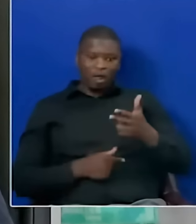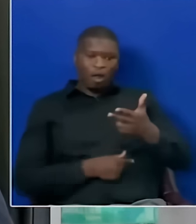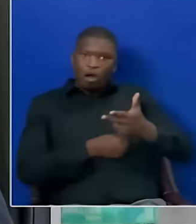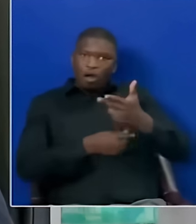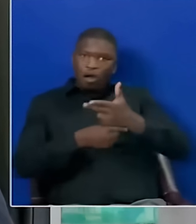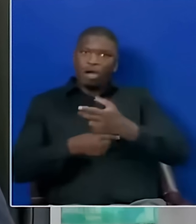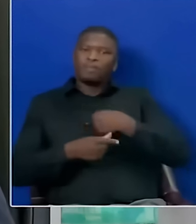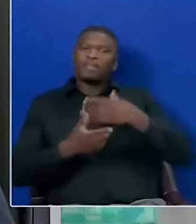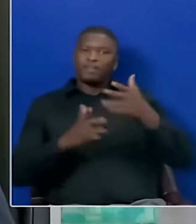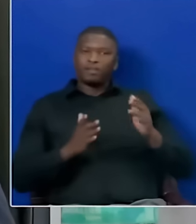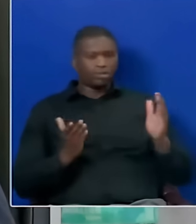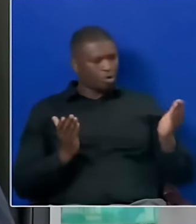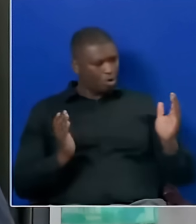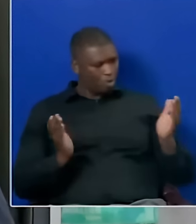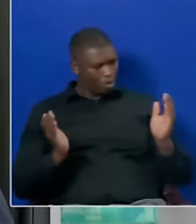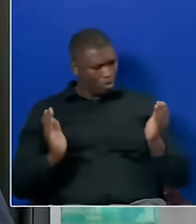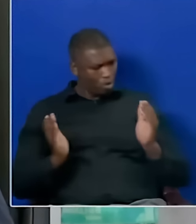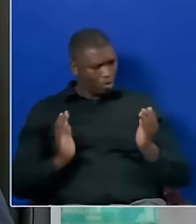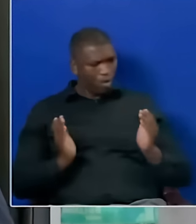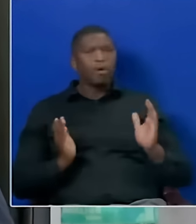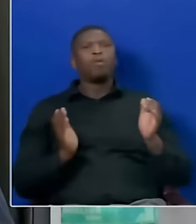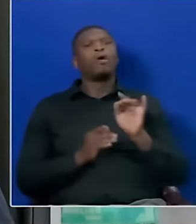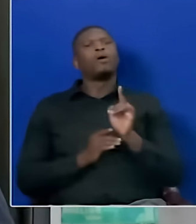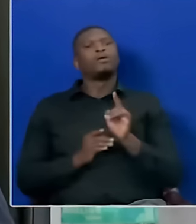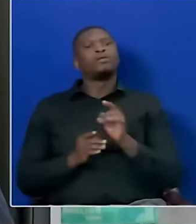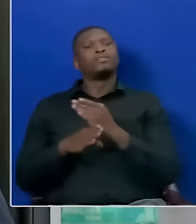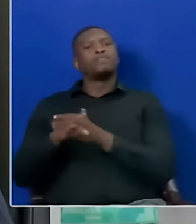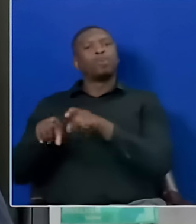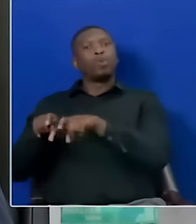the test which are mentioned here.